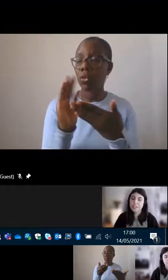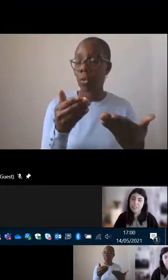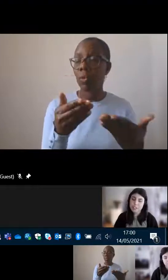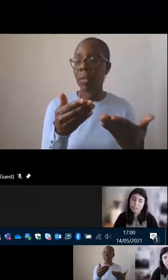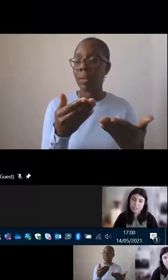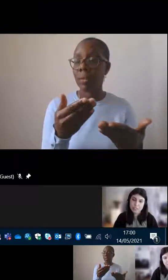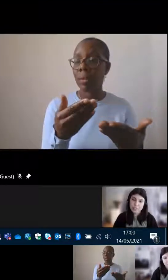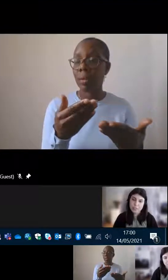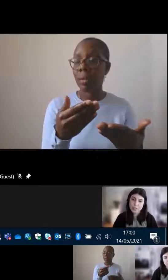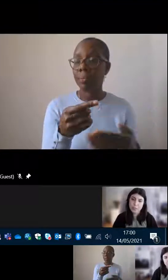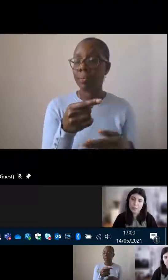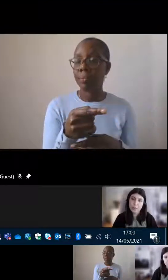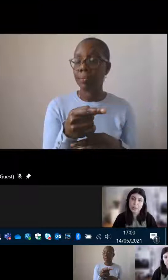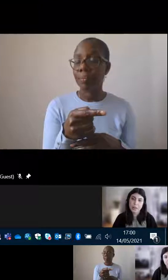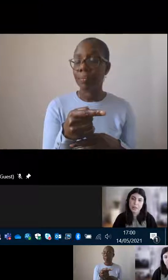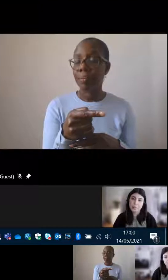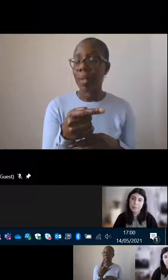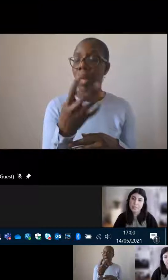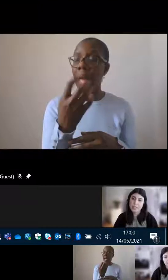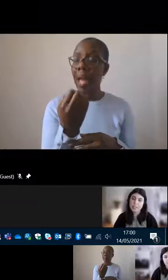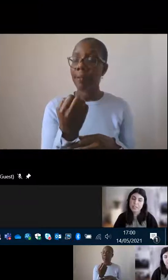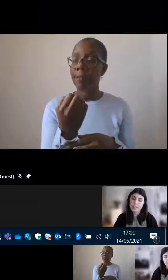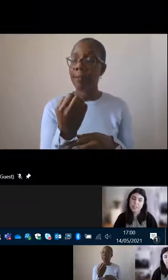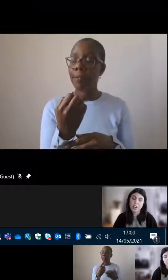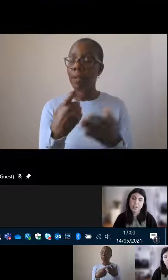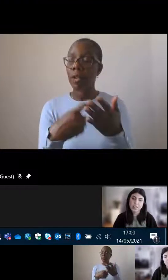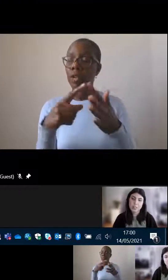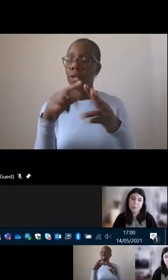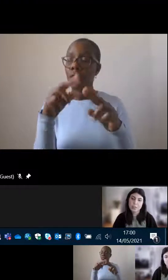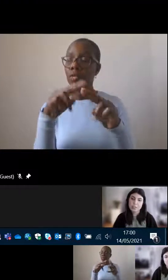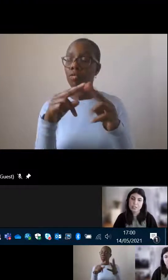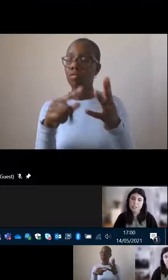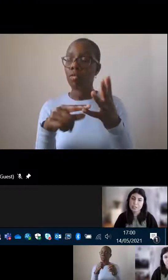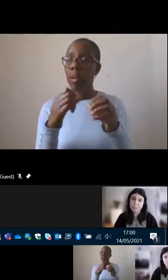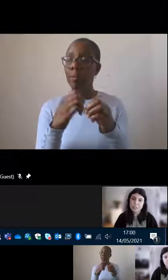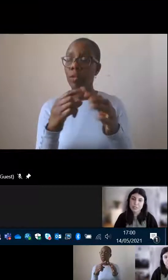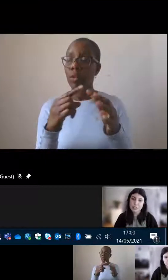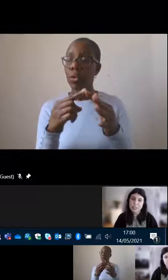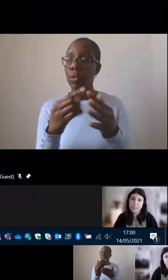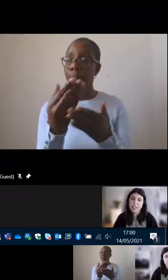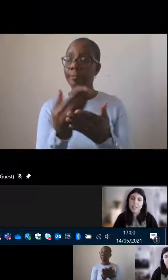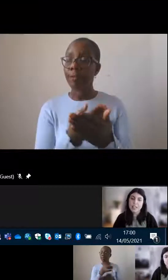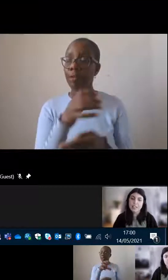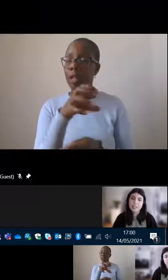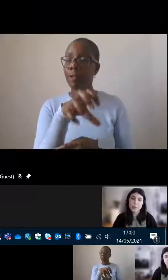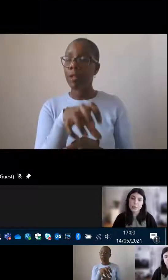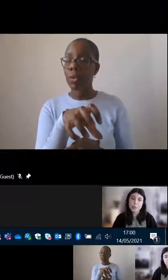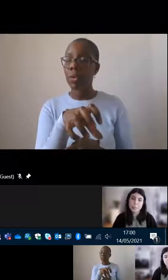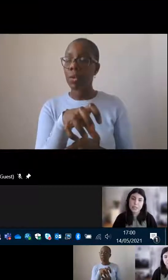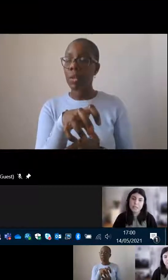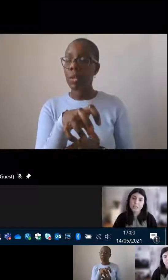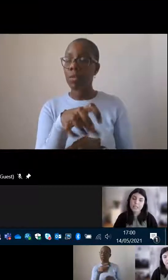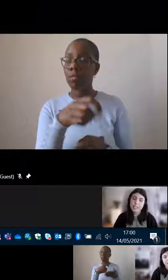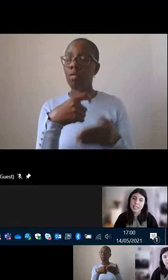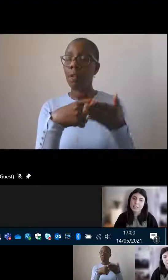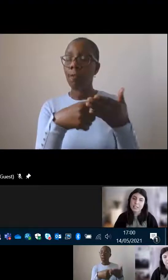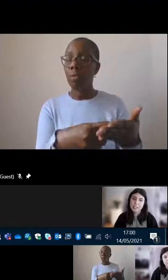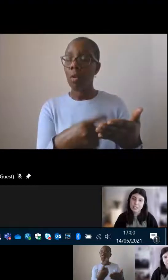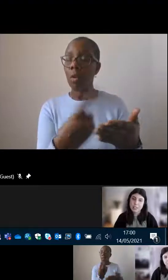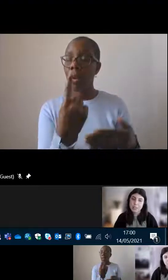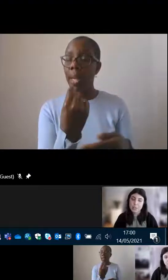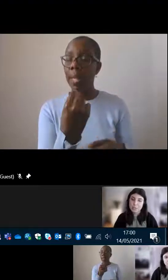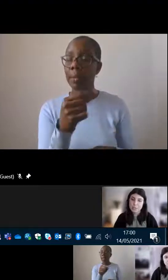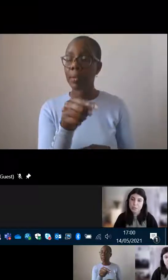They have refuges, so they are continuing to take referrals. They accept women